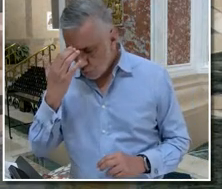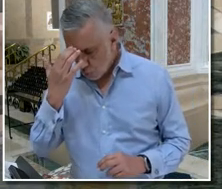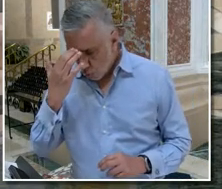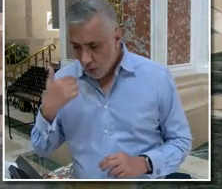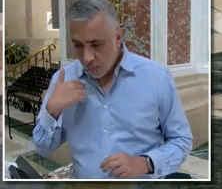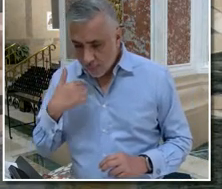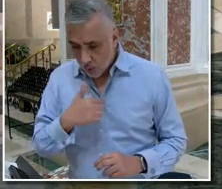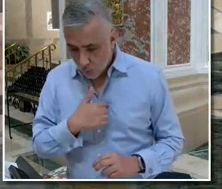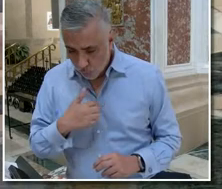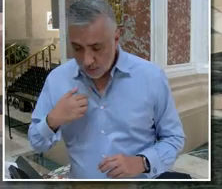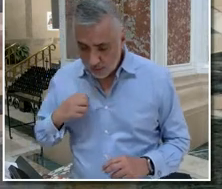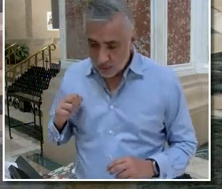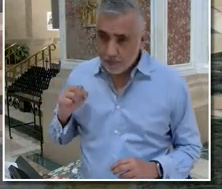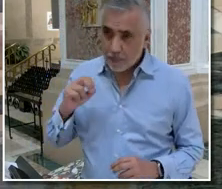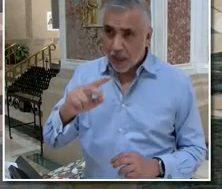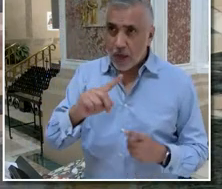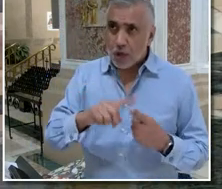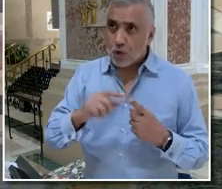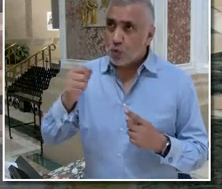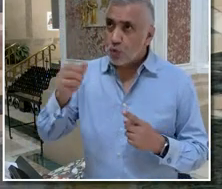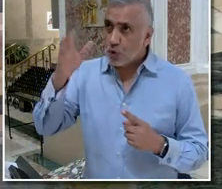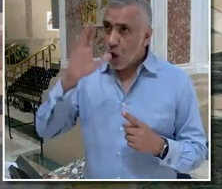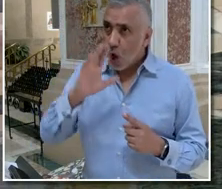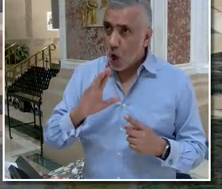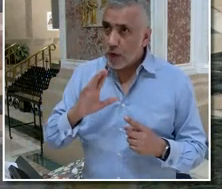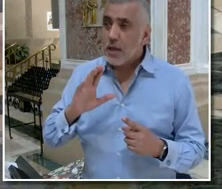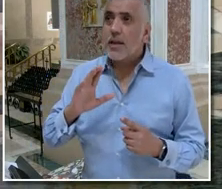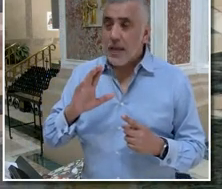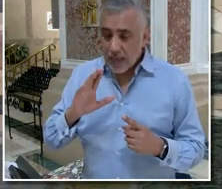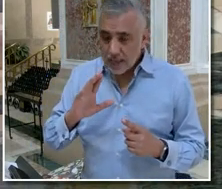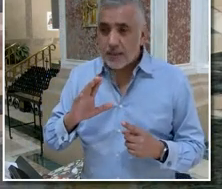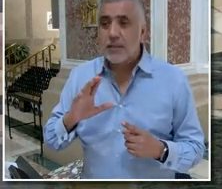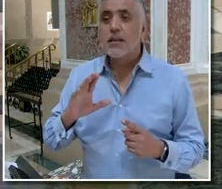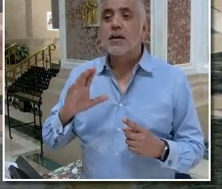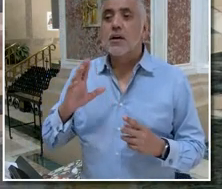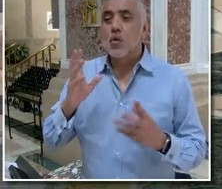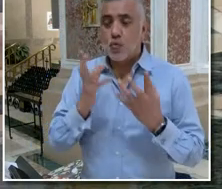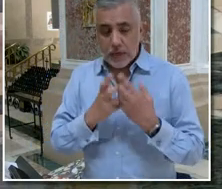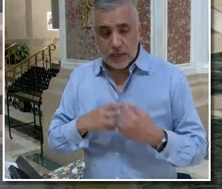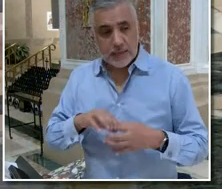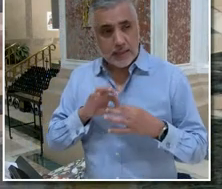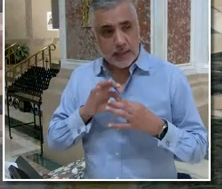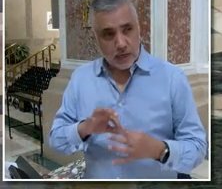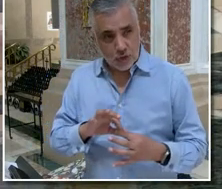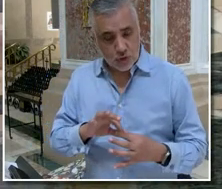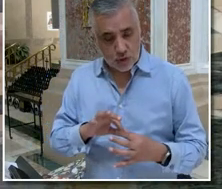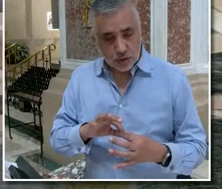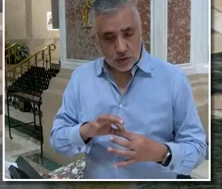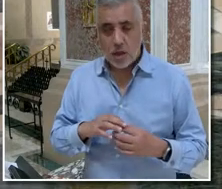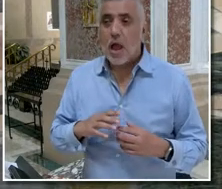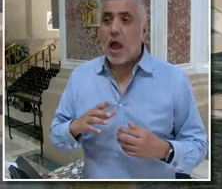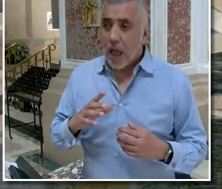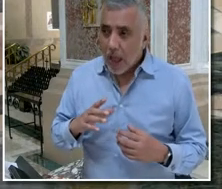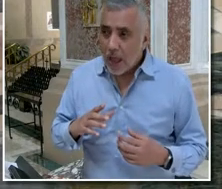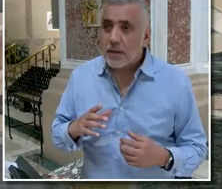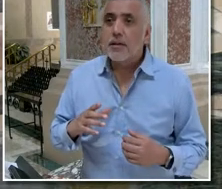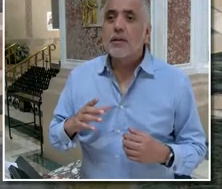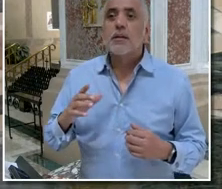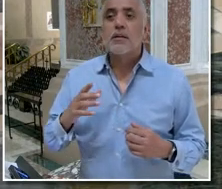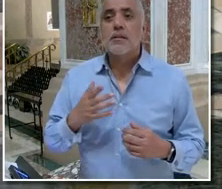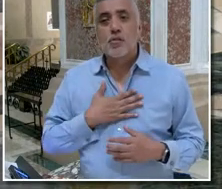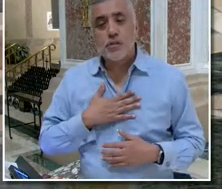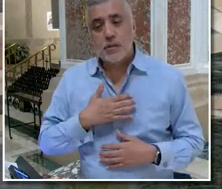that we can come back to God in the sacrament of reconciliation, in the expression of